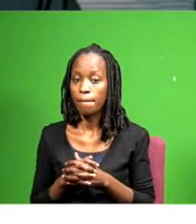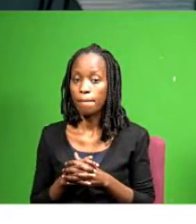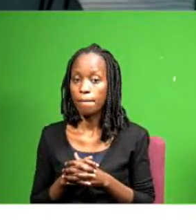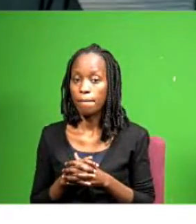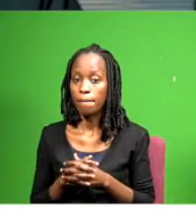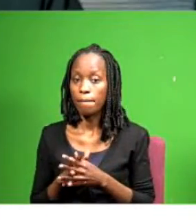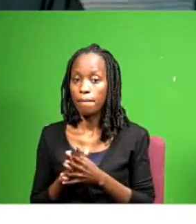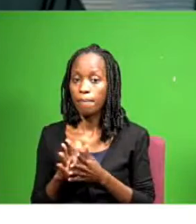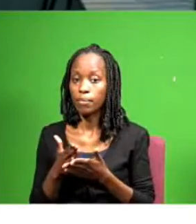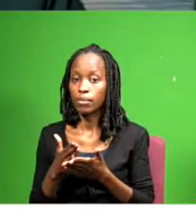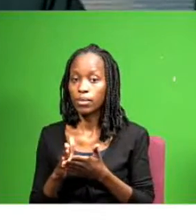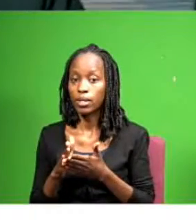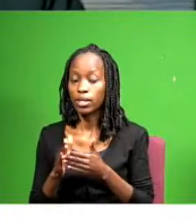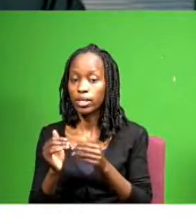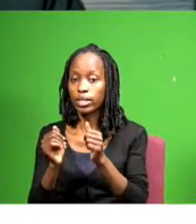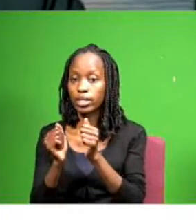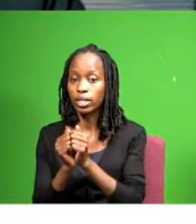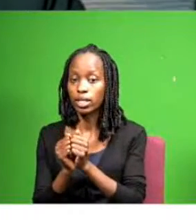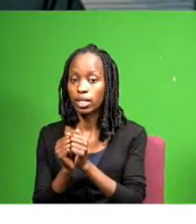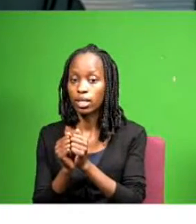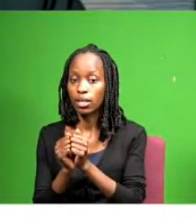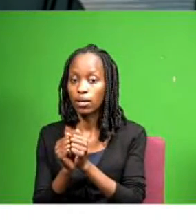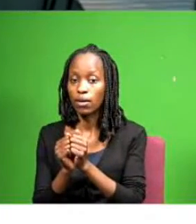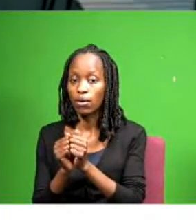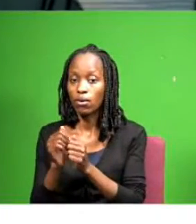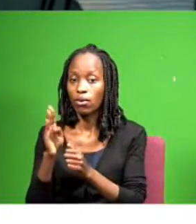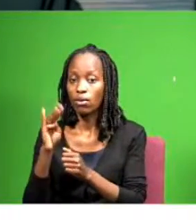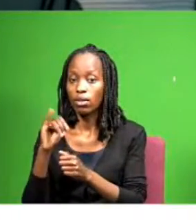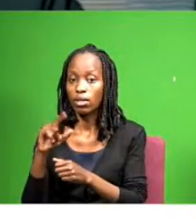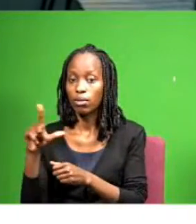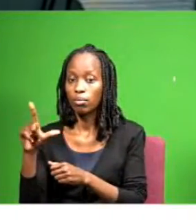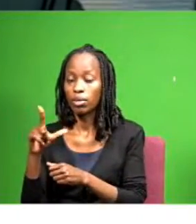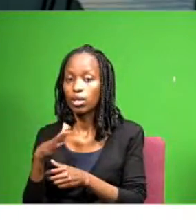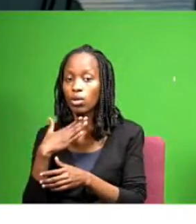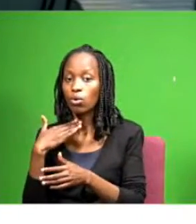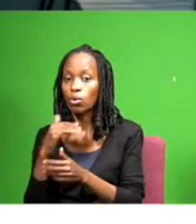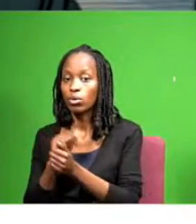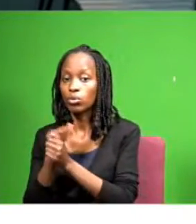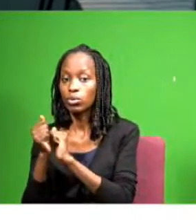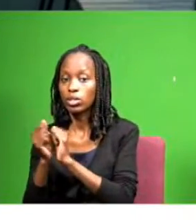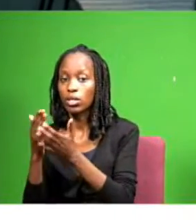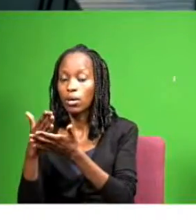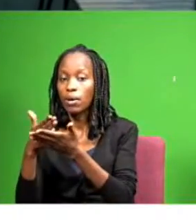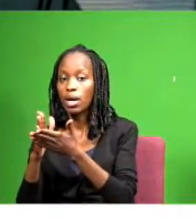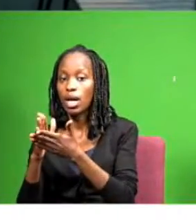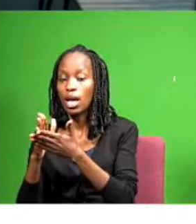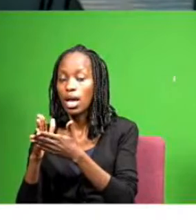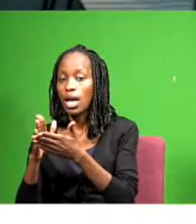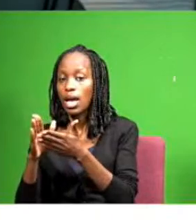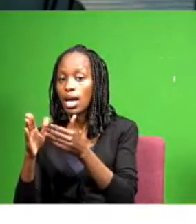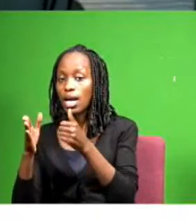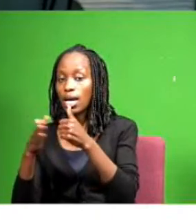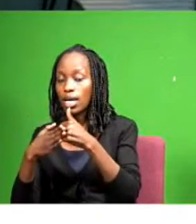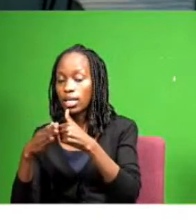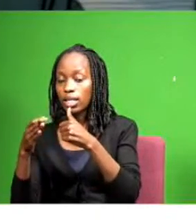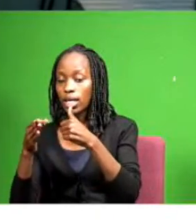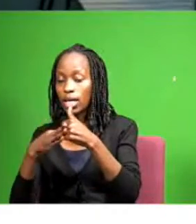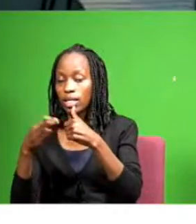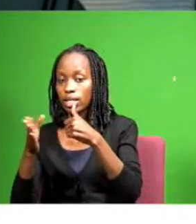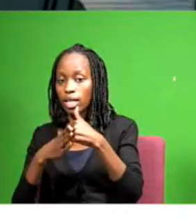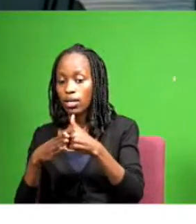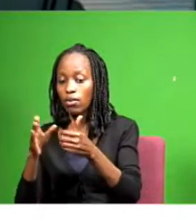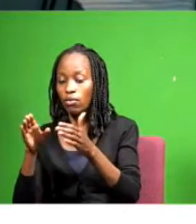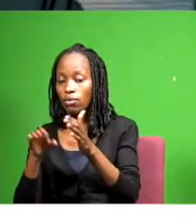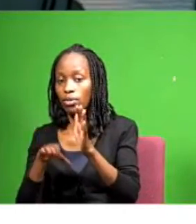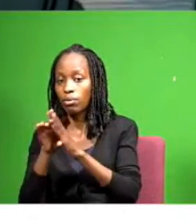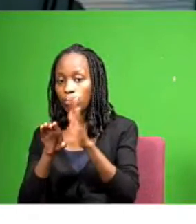Section 10 of the Impunity Bill proposes to amend Article 89 of the Constitution on delimitation